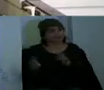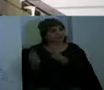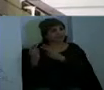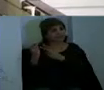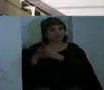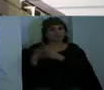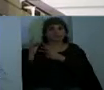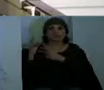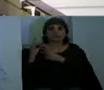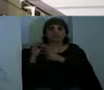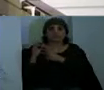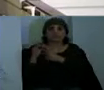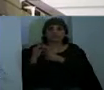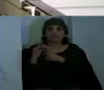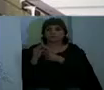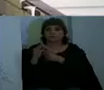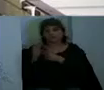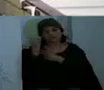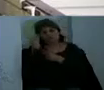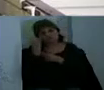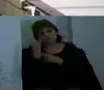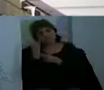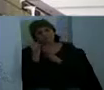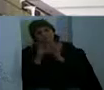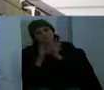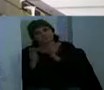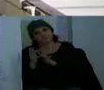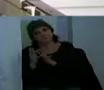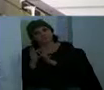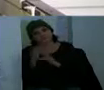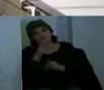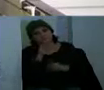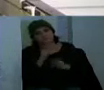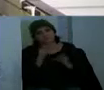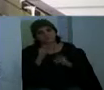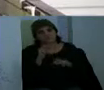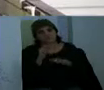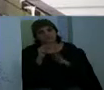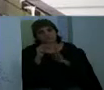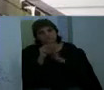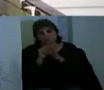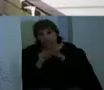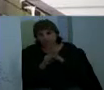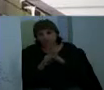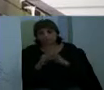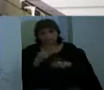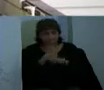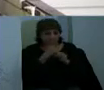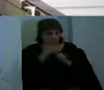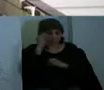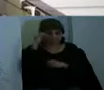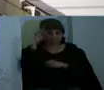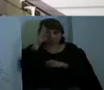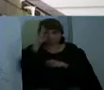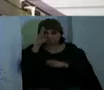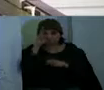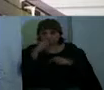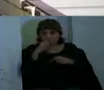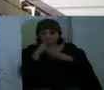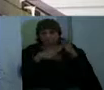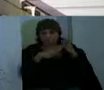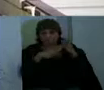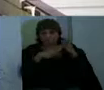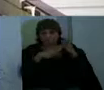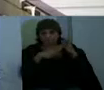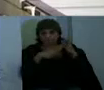find hints of Jesus in that Old Testament. The creation of the world. In the beginning, Jesus